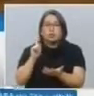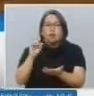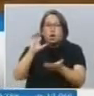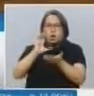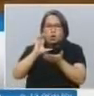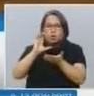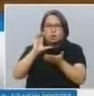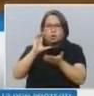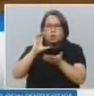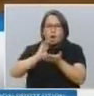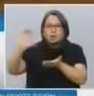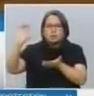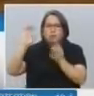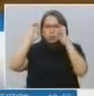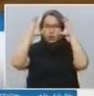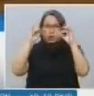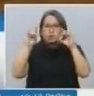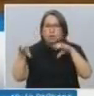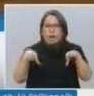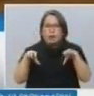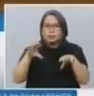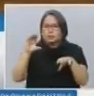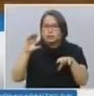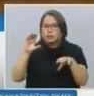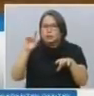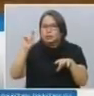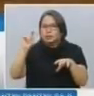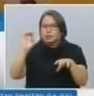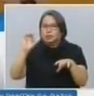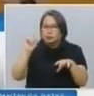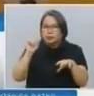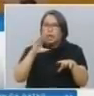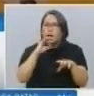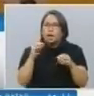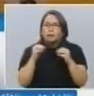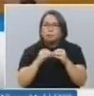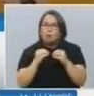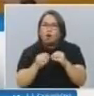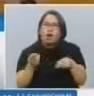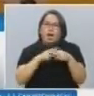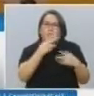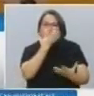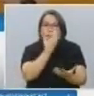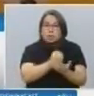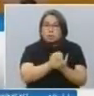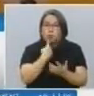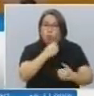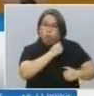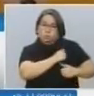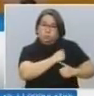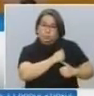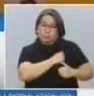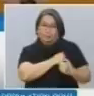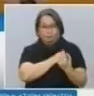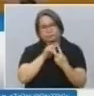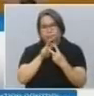Education Act and the increase in the salary of our men in uniform, our